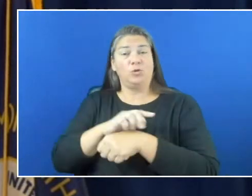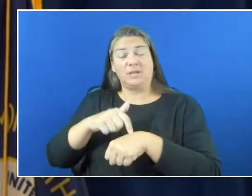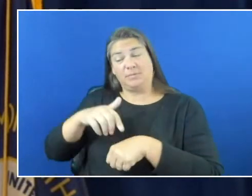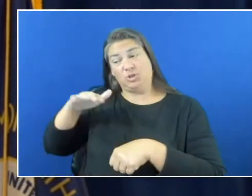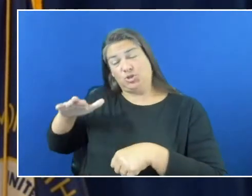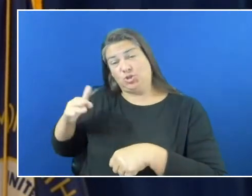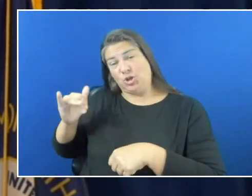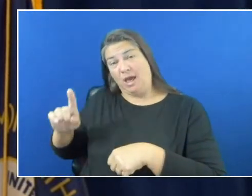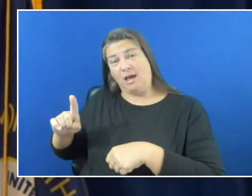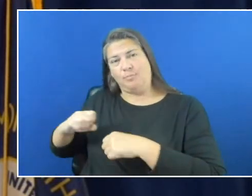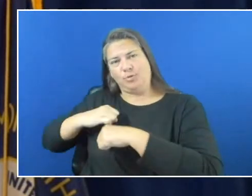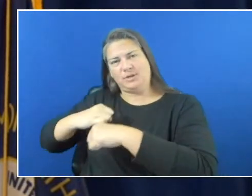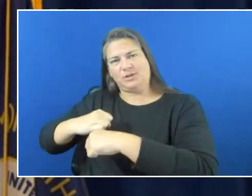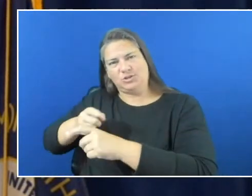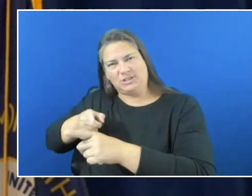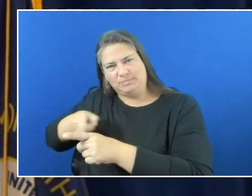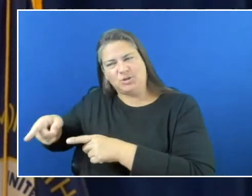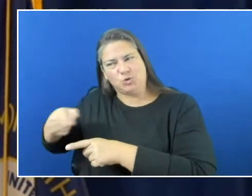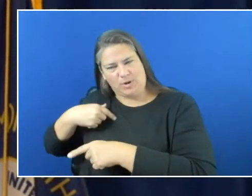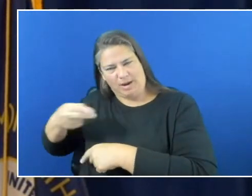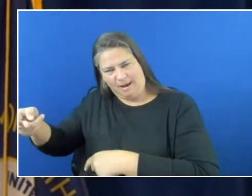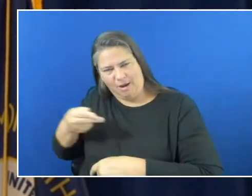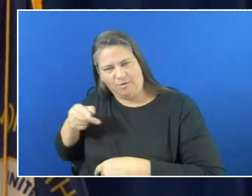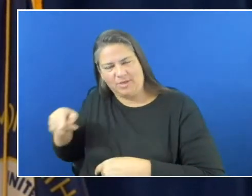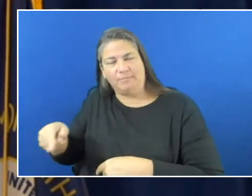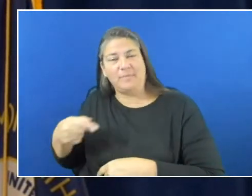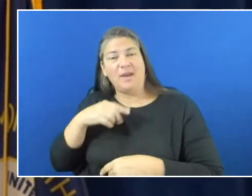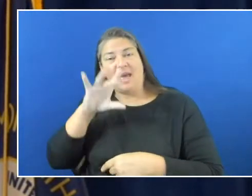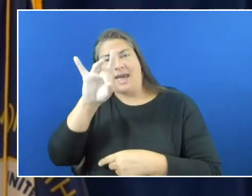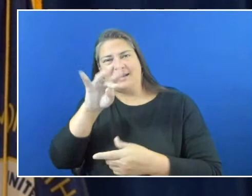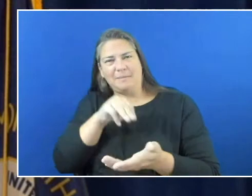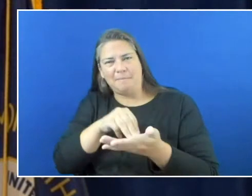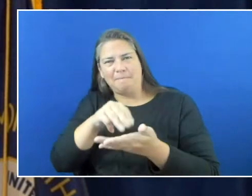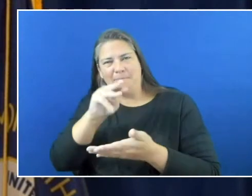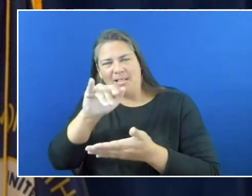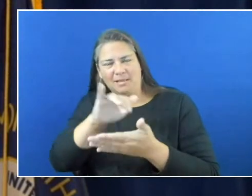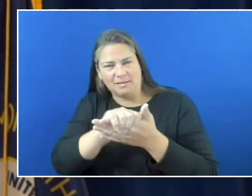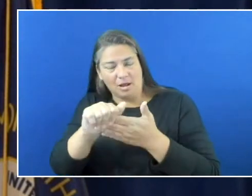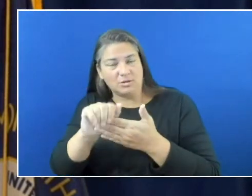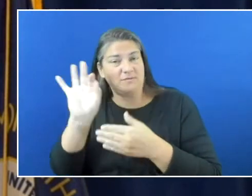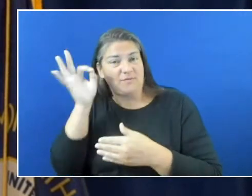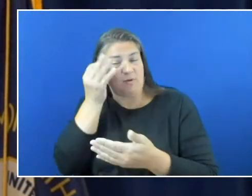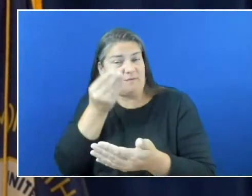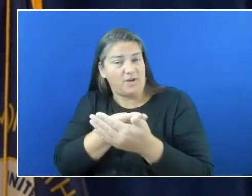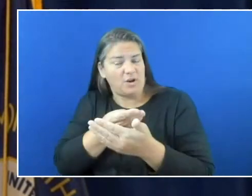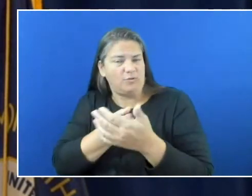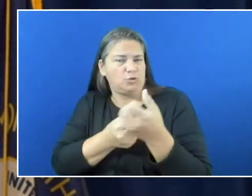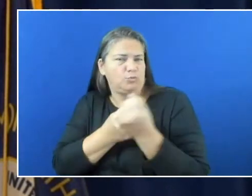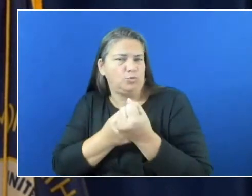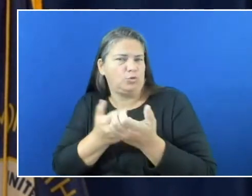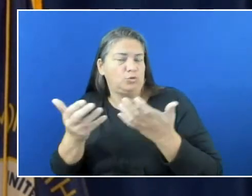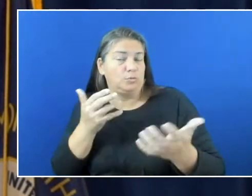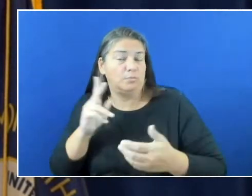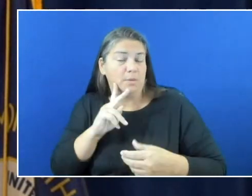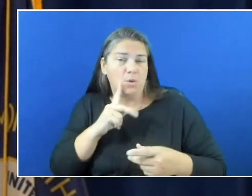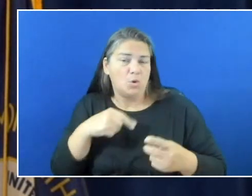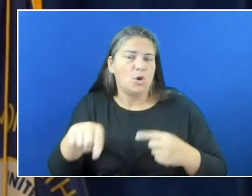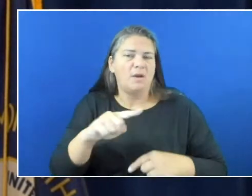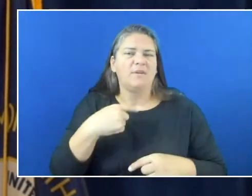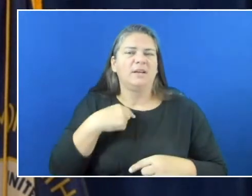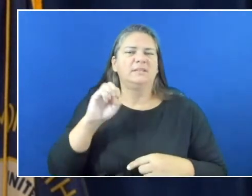hire. We secured more than $8 million in federal funding for support services for victims of sexual assault or human